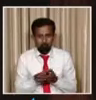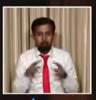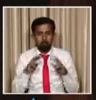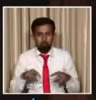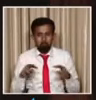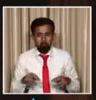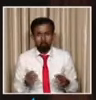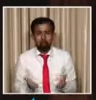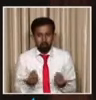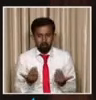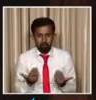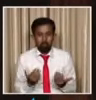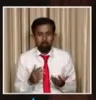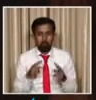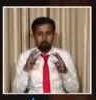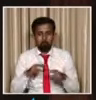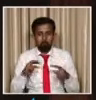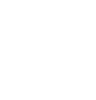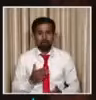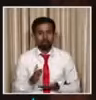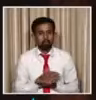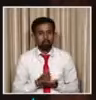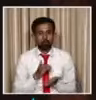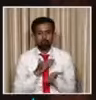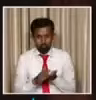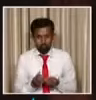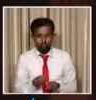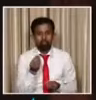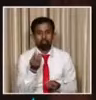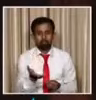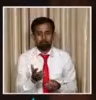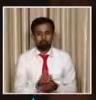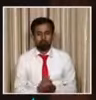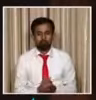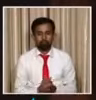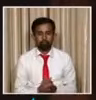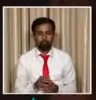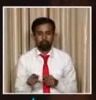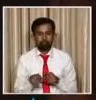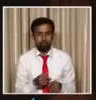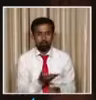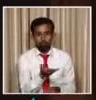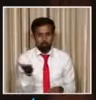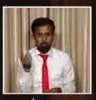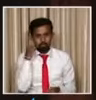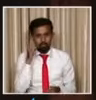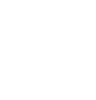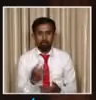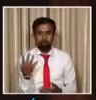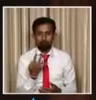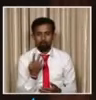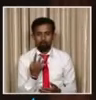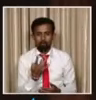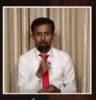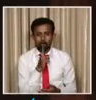the views of the extremist groups who were with me while I was in prison. I informed the commission of what they told us after the attacks as well.